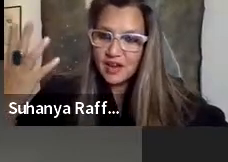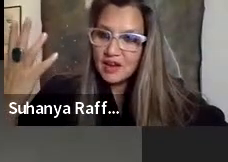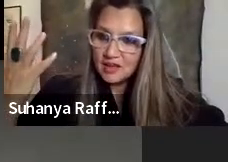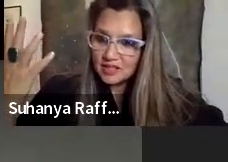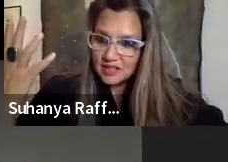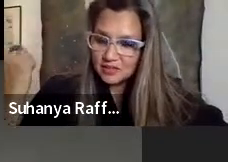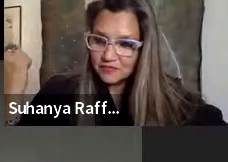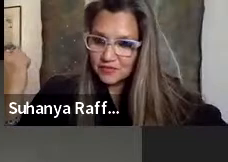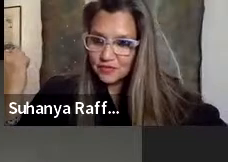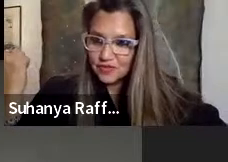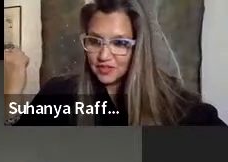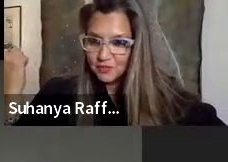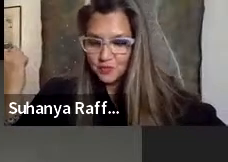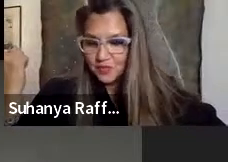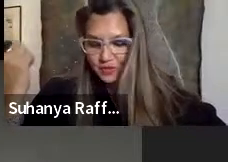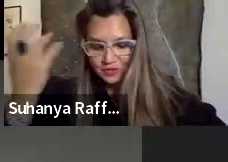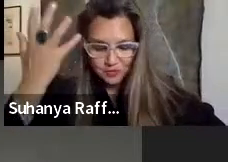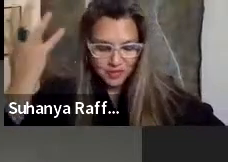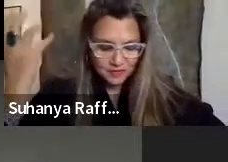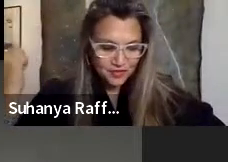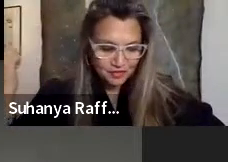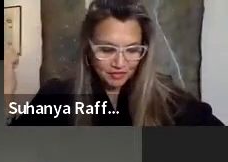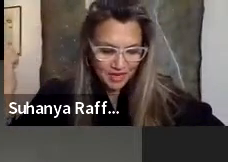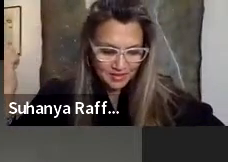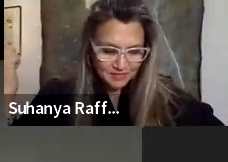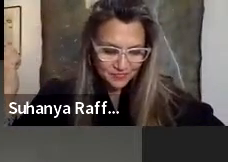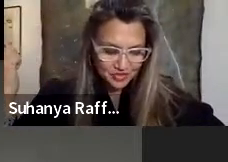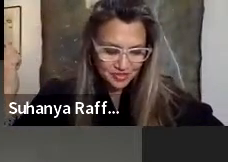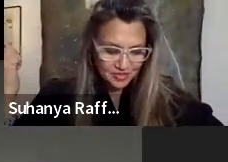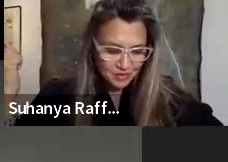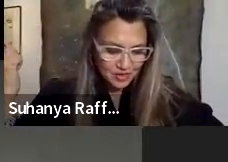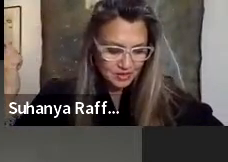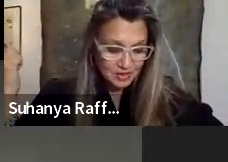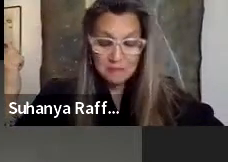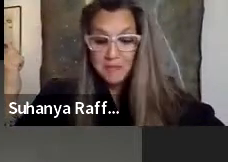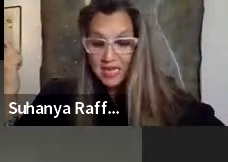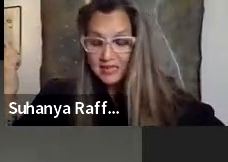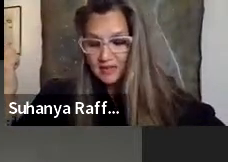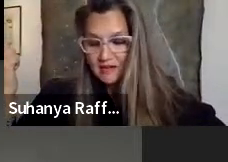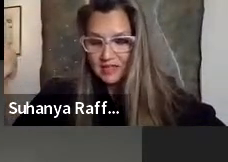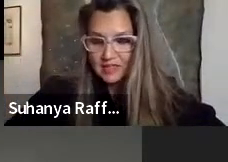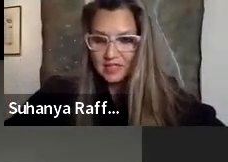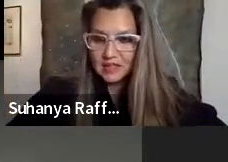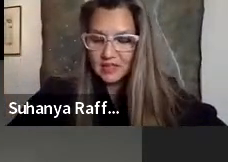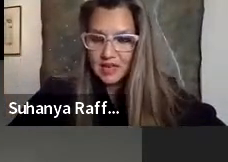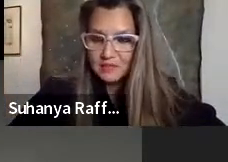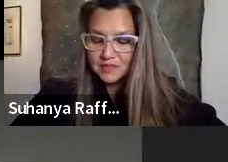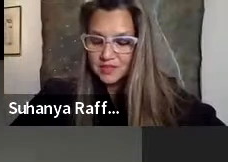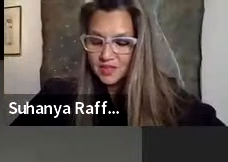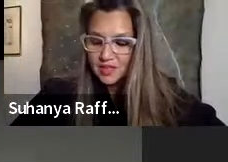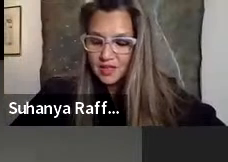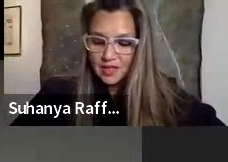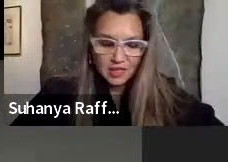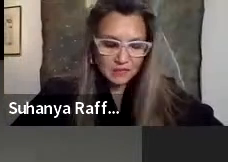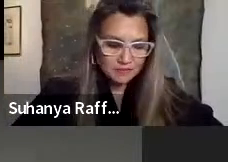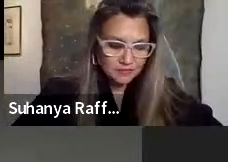So Zaha Hadid, of course, is one of the great. She's an amazing architect that